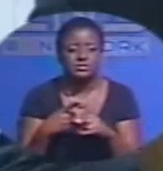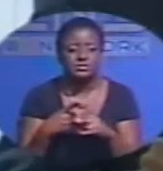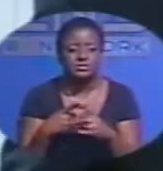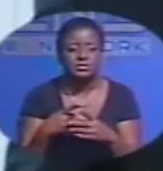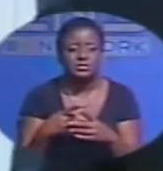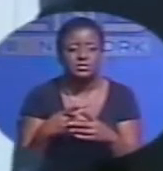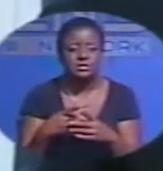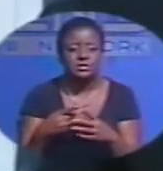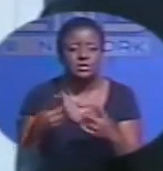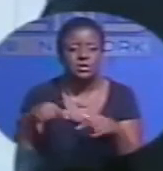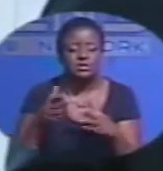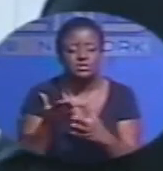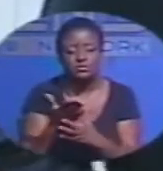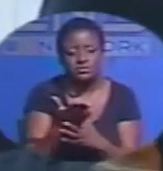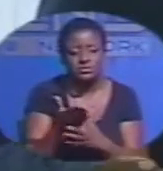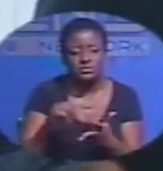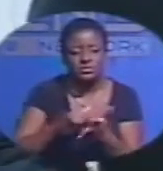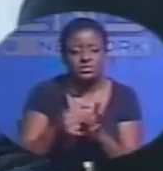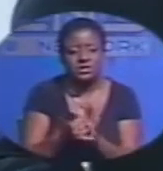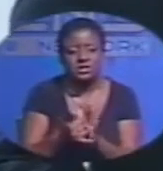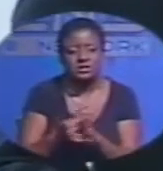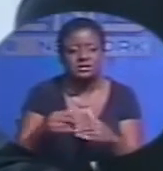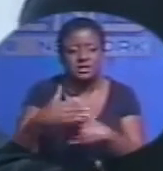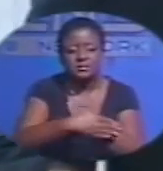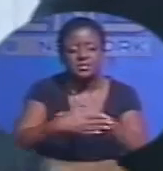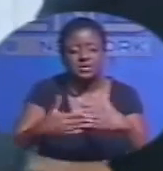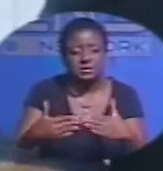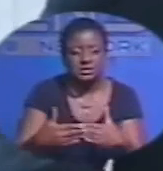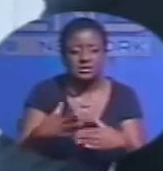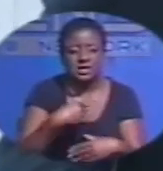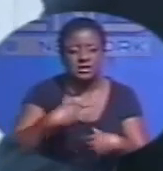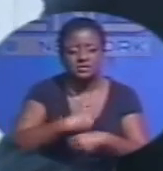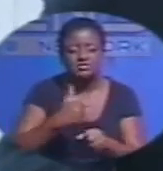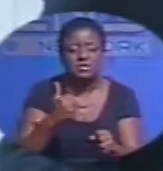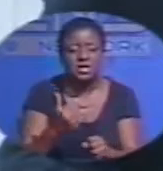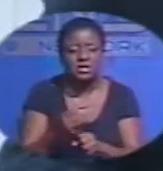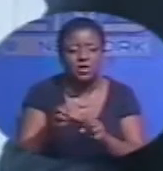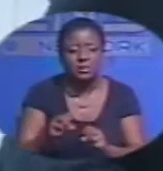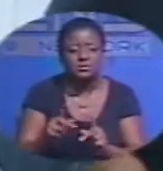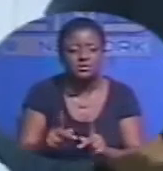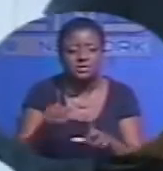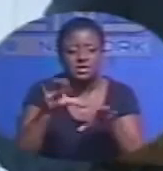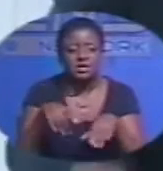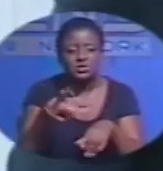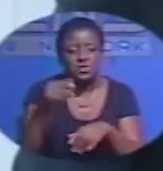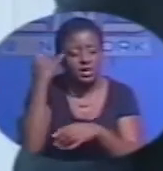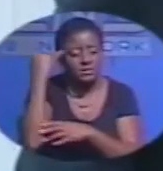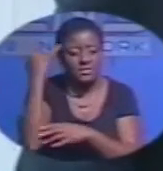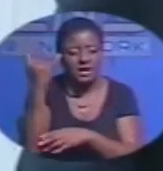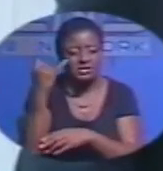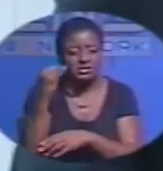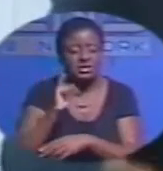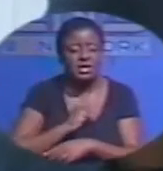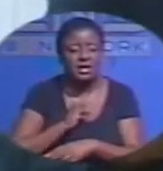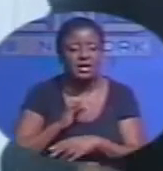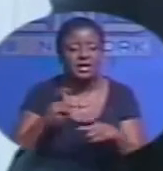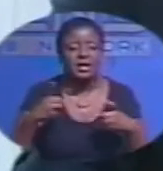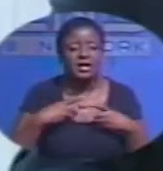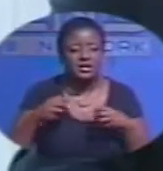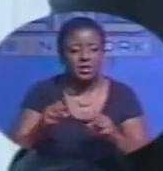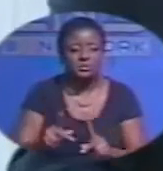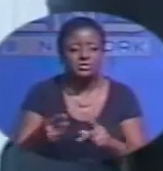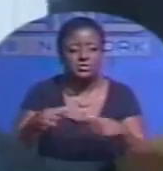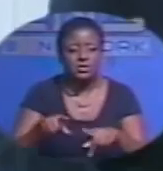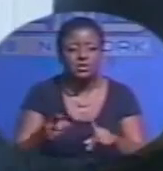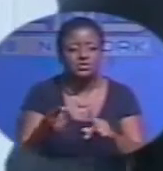create opportunities. Could you imagine? I was born on East Street. I got the opportunity to go to university, to become a